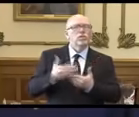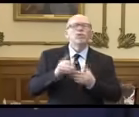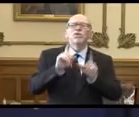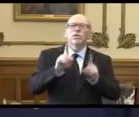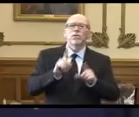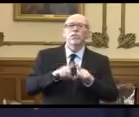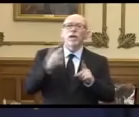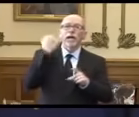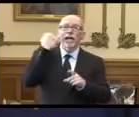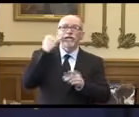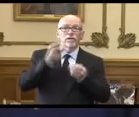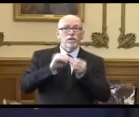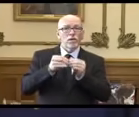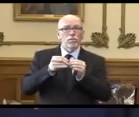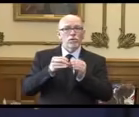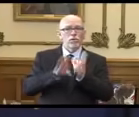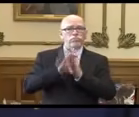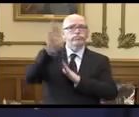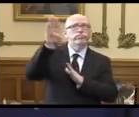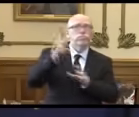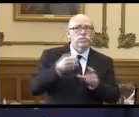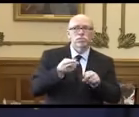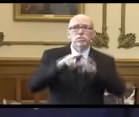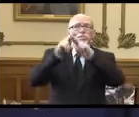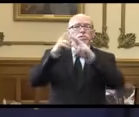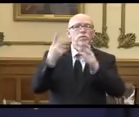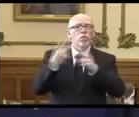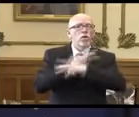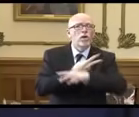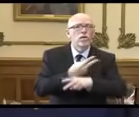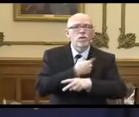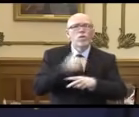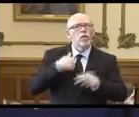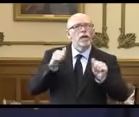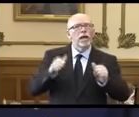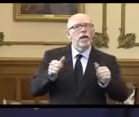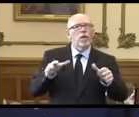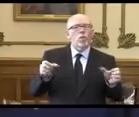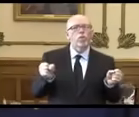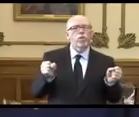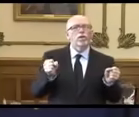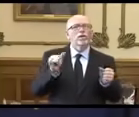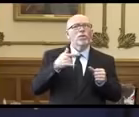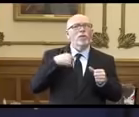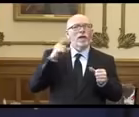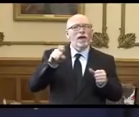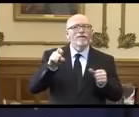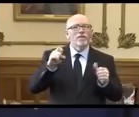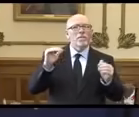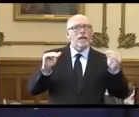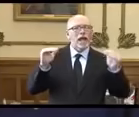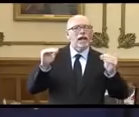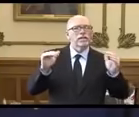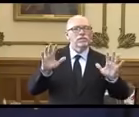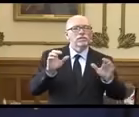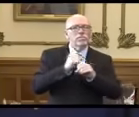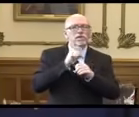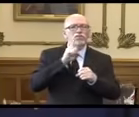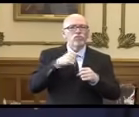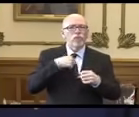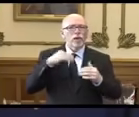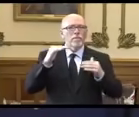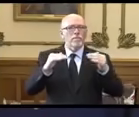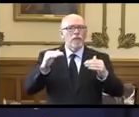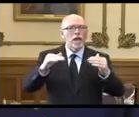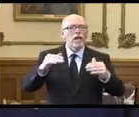the numbers take a turn on us in any one area, we have the ability. That's why I always talk about lift and suppress and the balance that has to occur